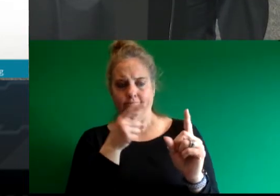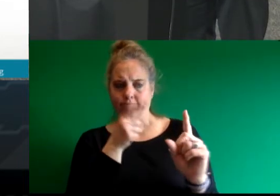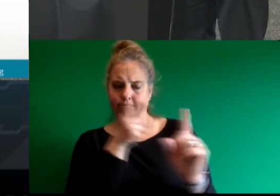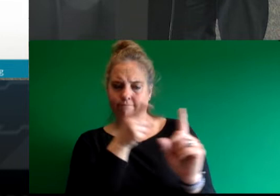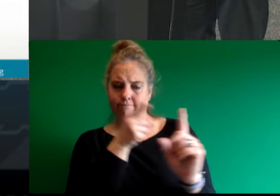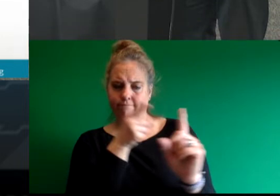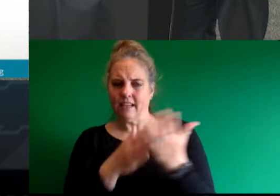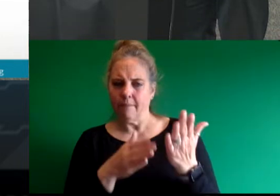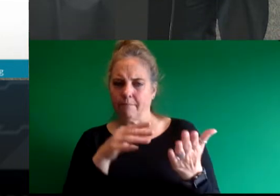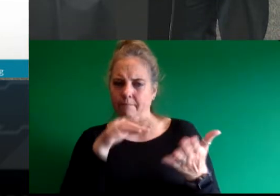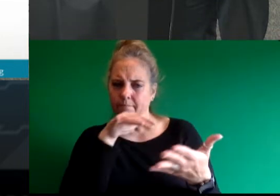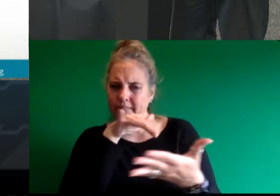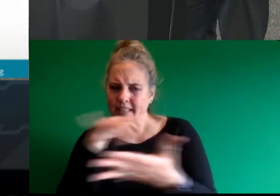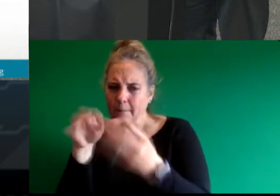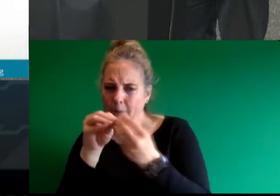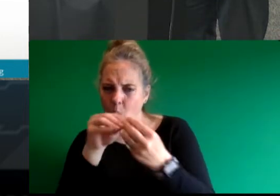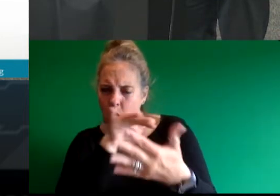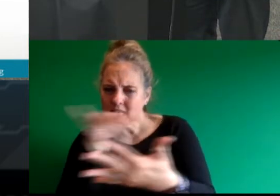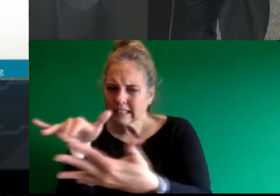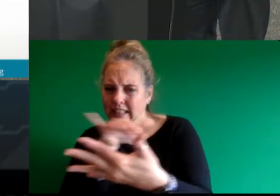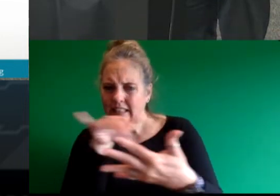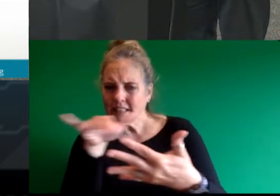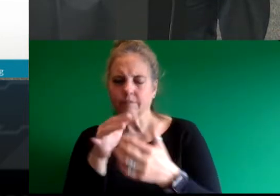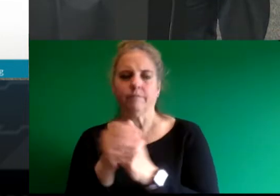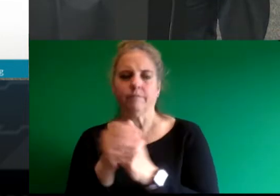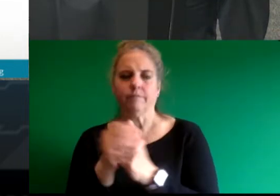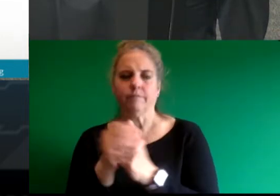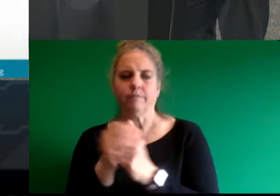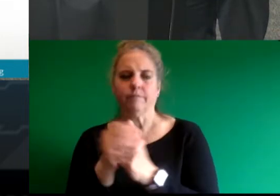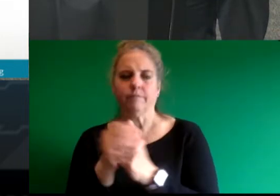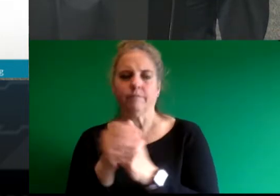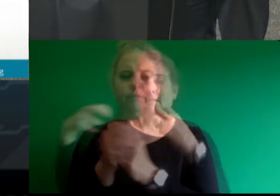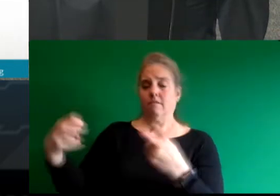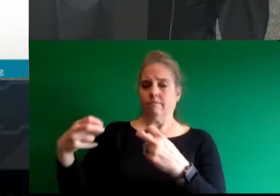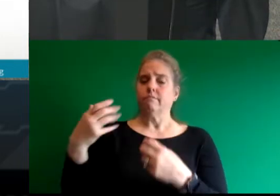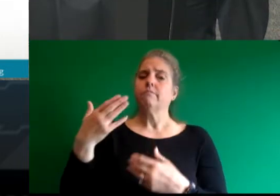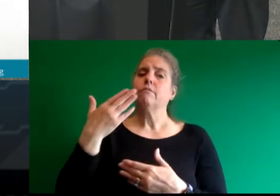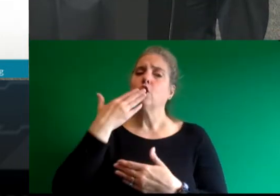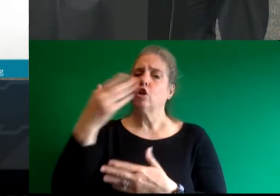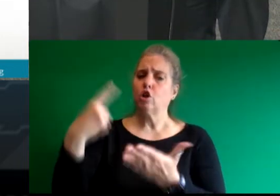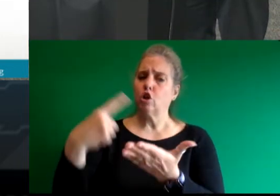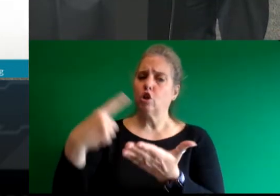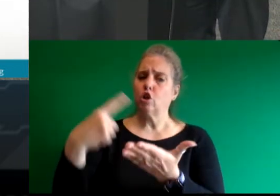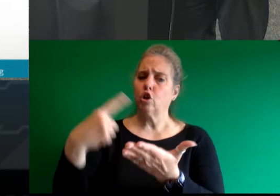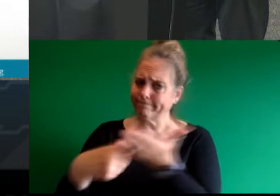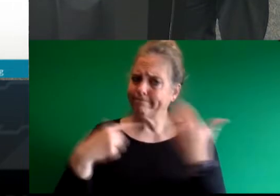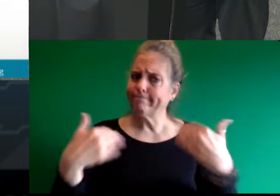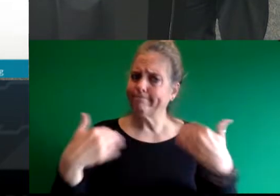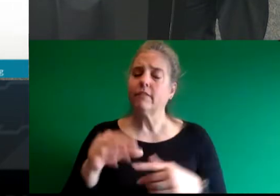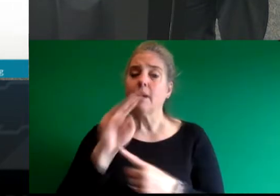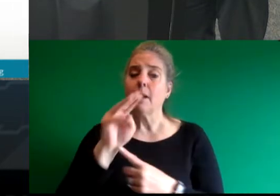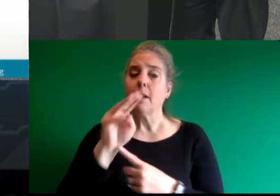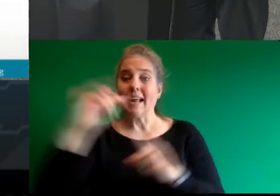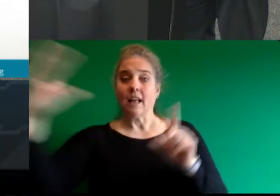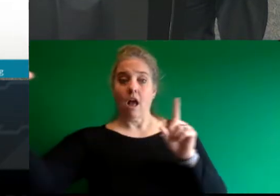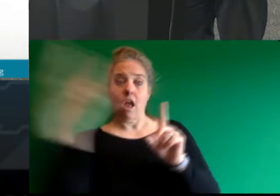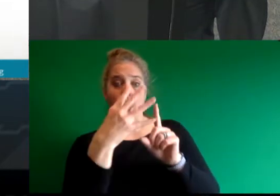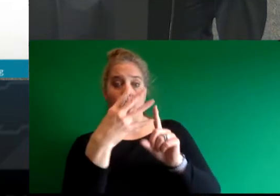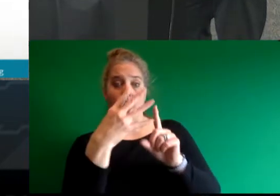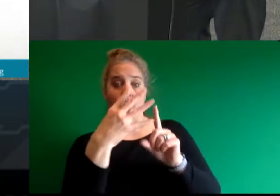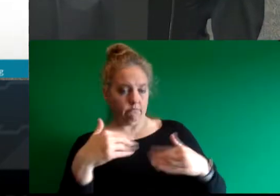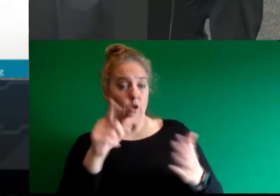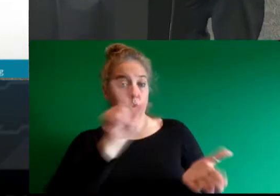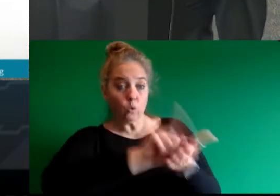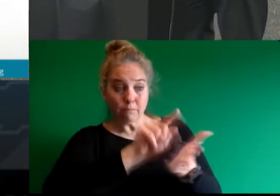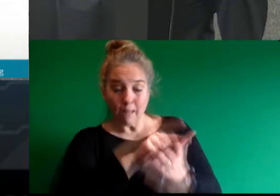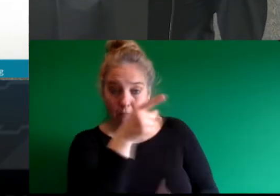the dialogue. We have good media coverage of it. As you mentioned, Dr. Terbush, the Gazette, as well as the television station was there. I think